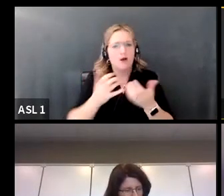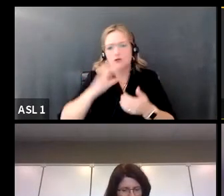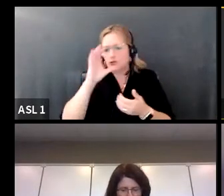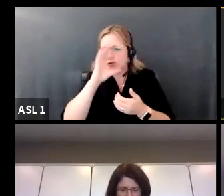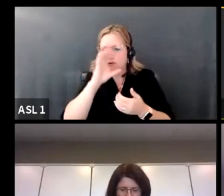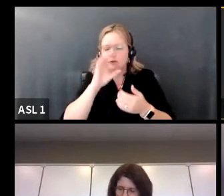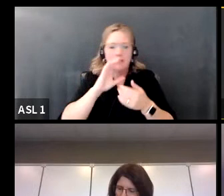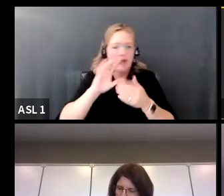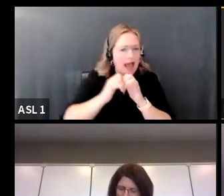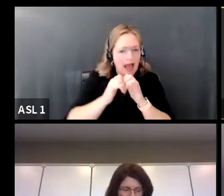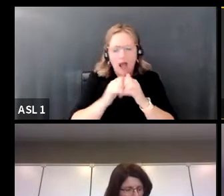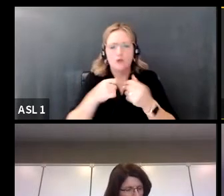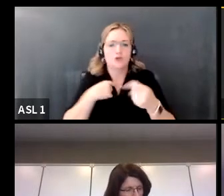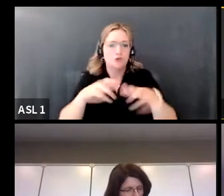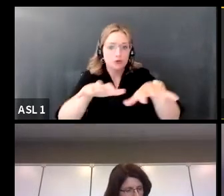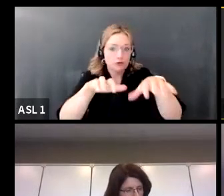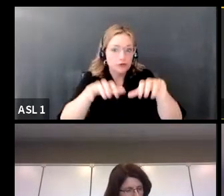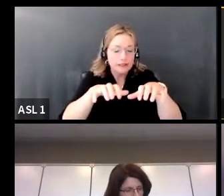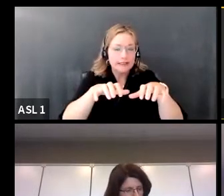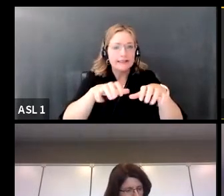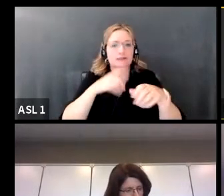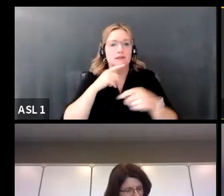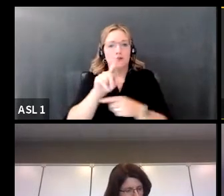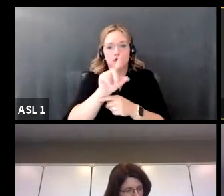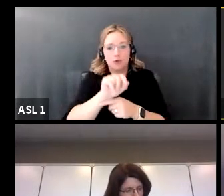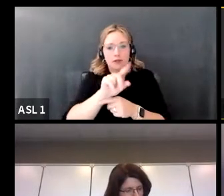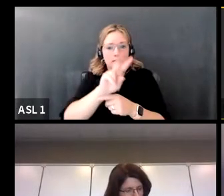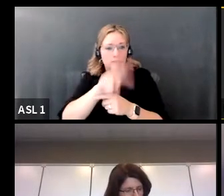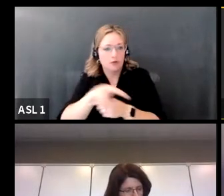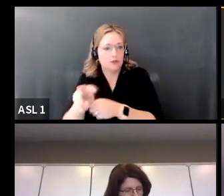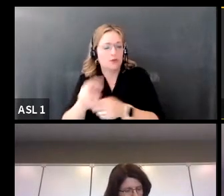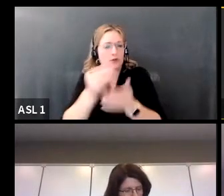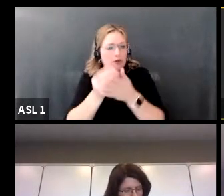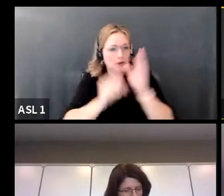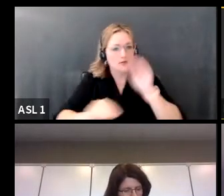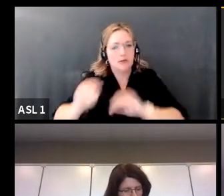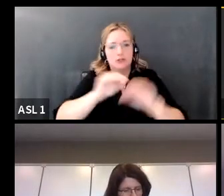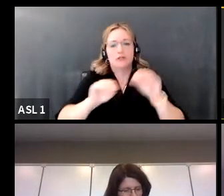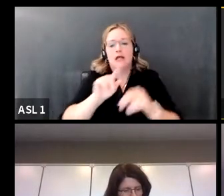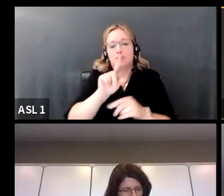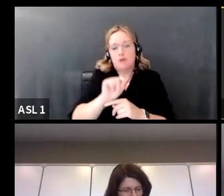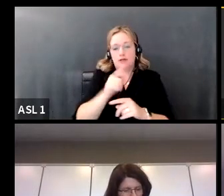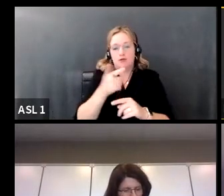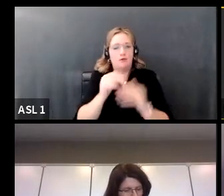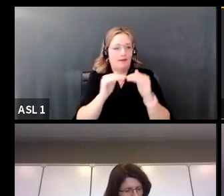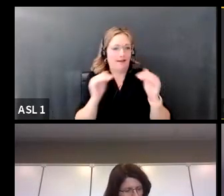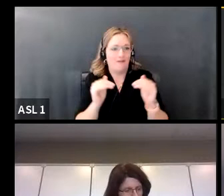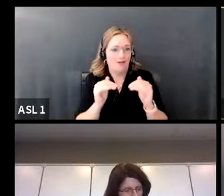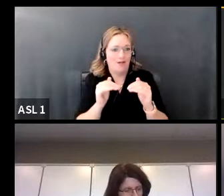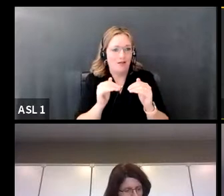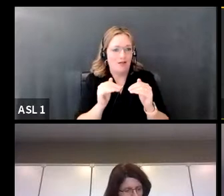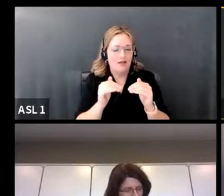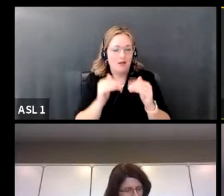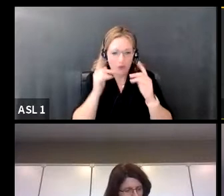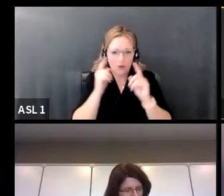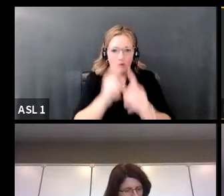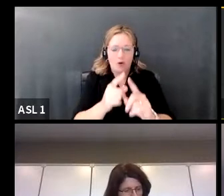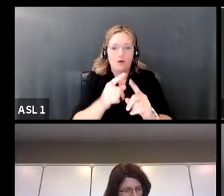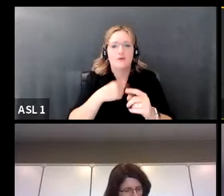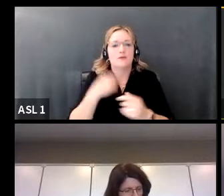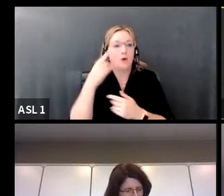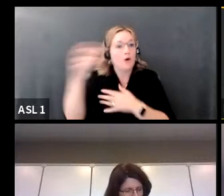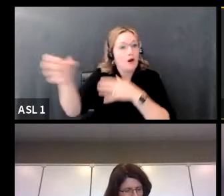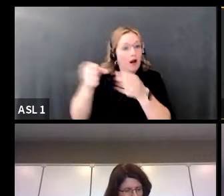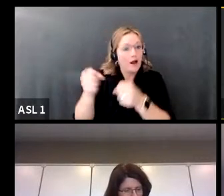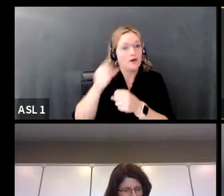reduce or freeze the 2022 budget at 2021 levels this is one of the reasons we hired strategy